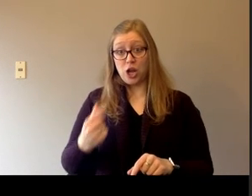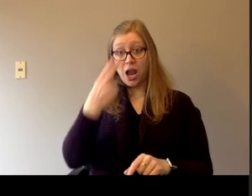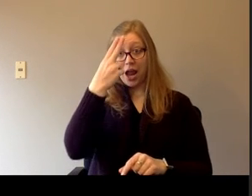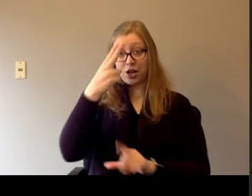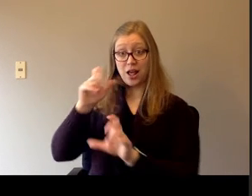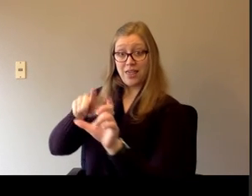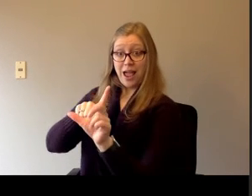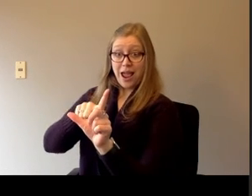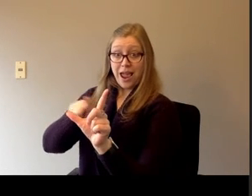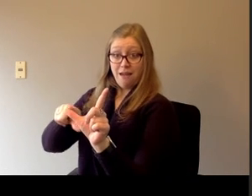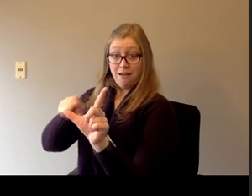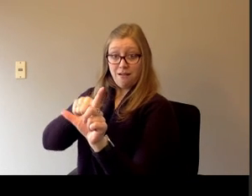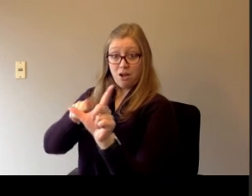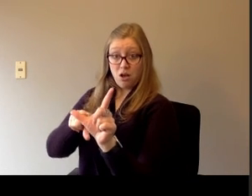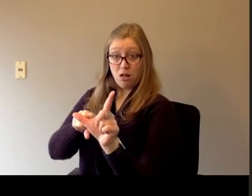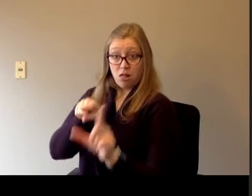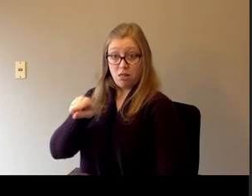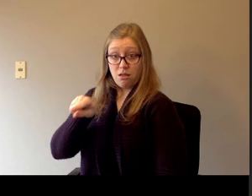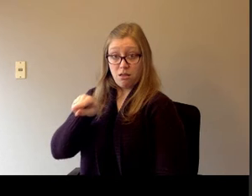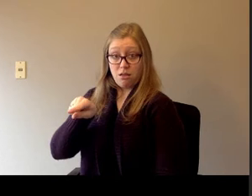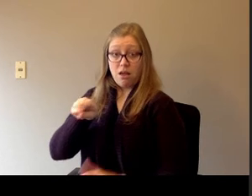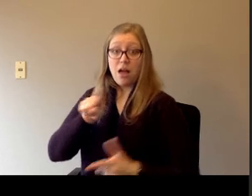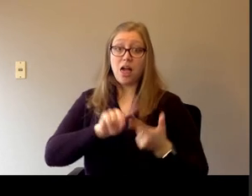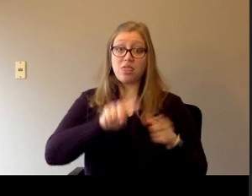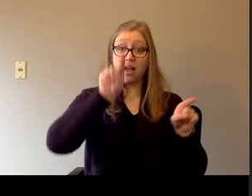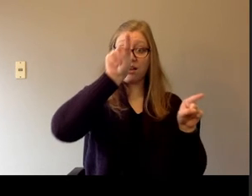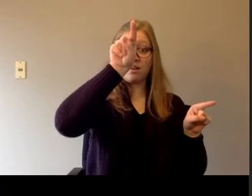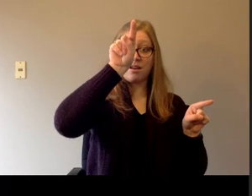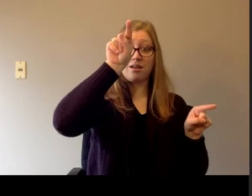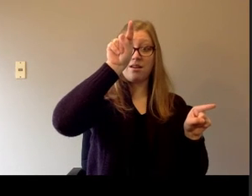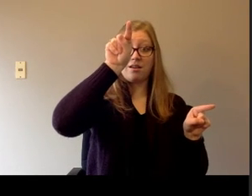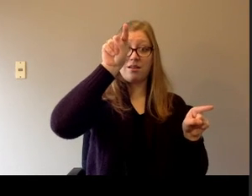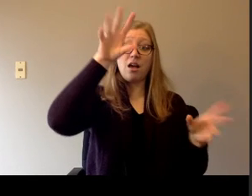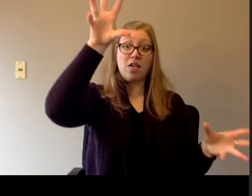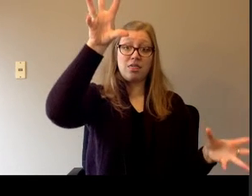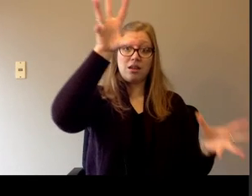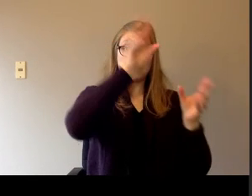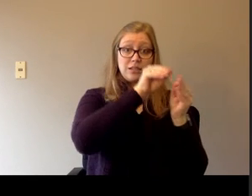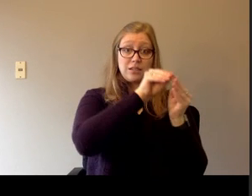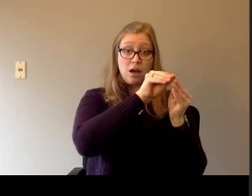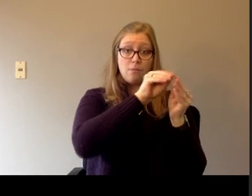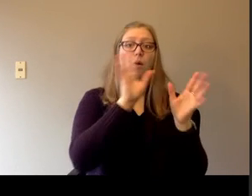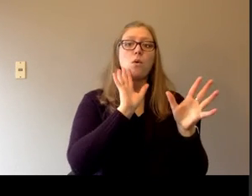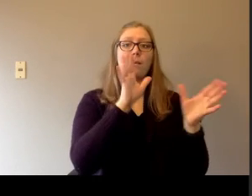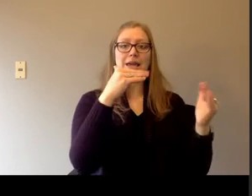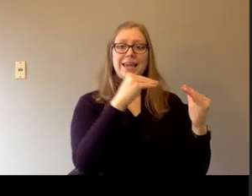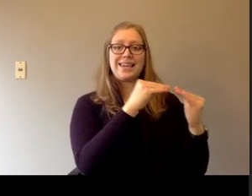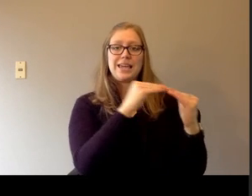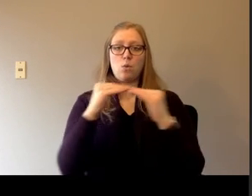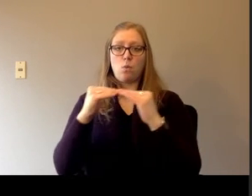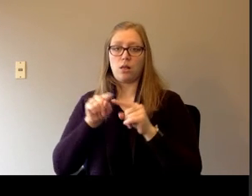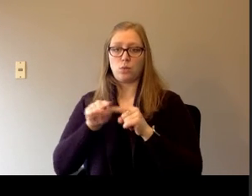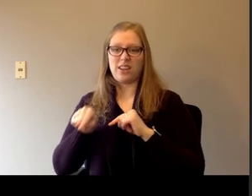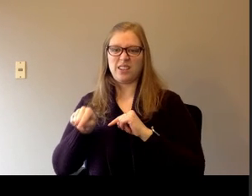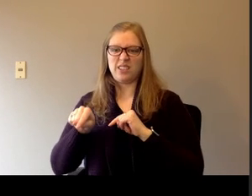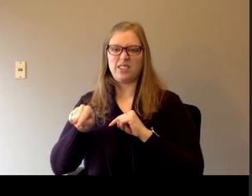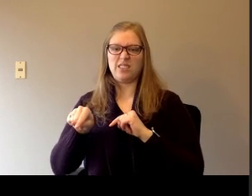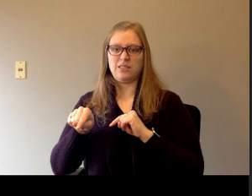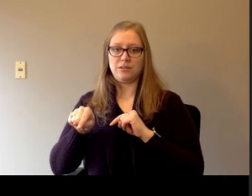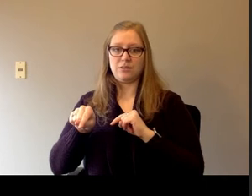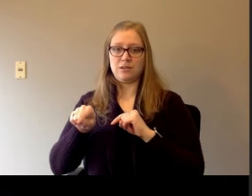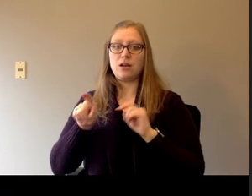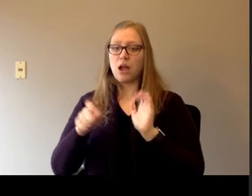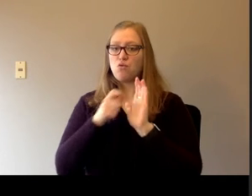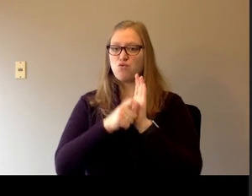remote interior angles, that the sum of H and J are going to be equal to 126. And so we can write that